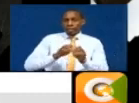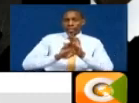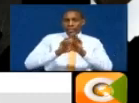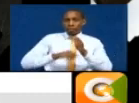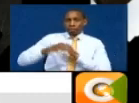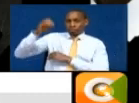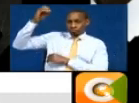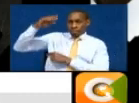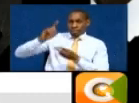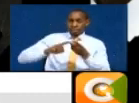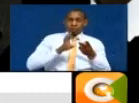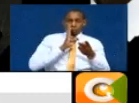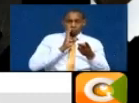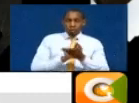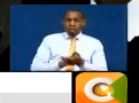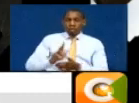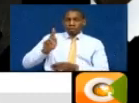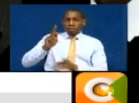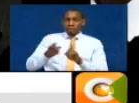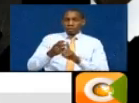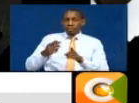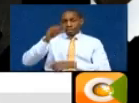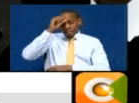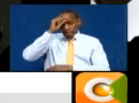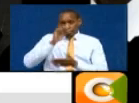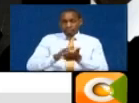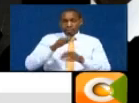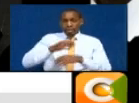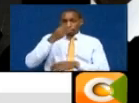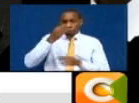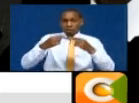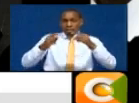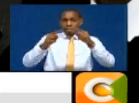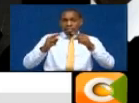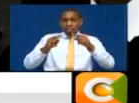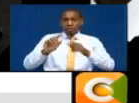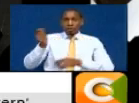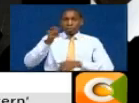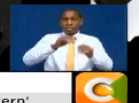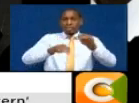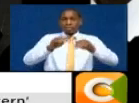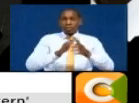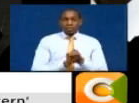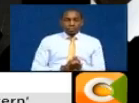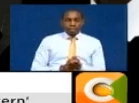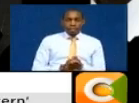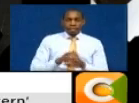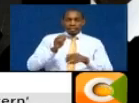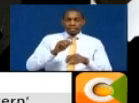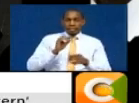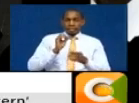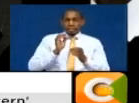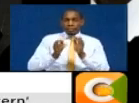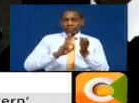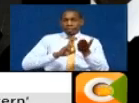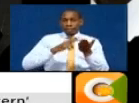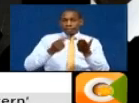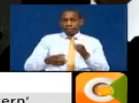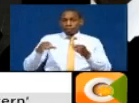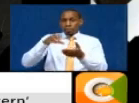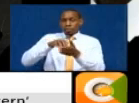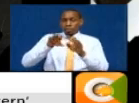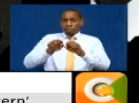as energy or water in the Kenya Kwanza government if Ruto wins in the August presidential race. If Mutua misses the ministerial flag,